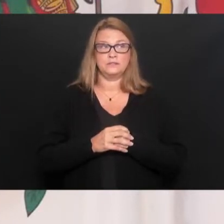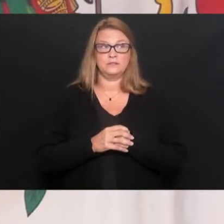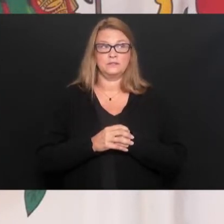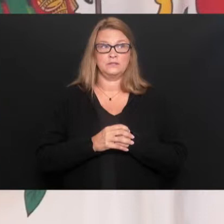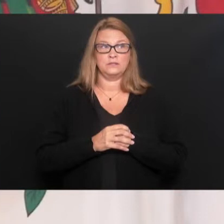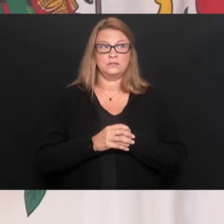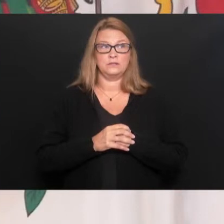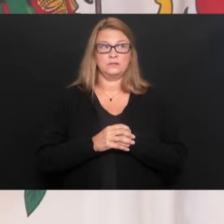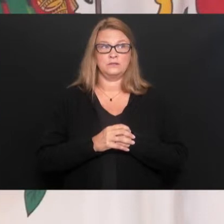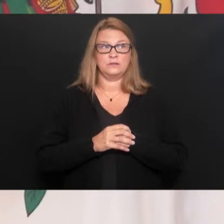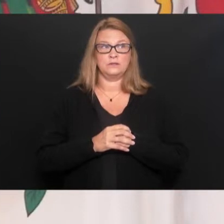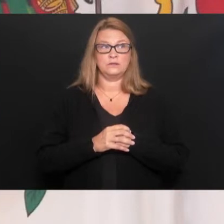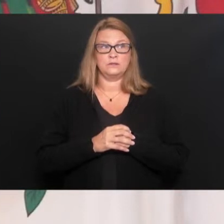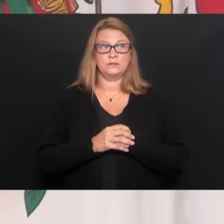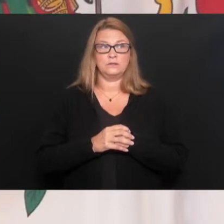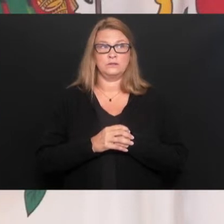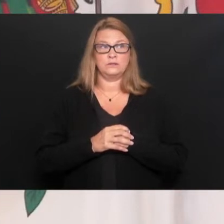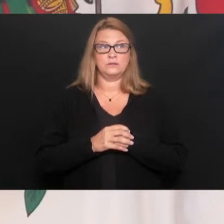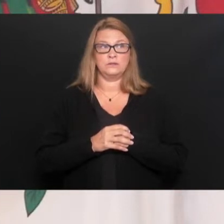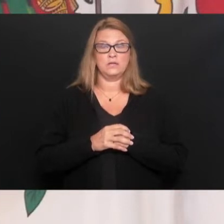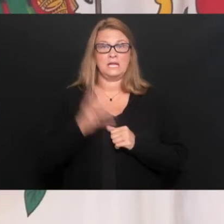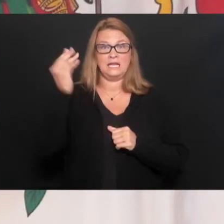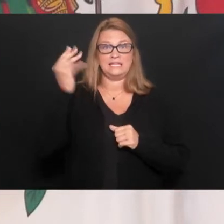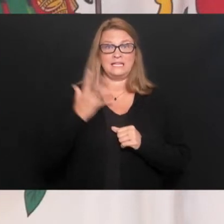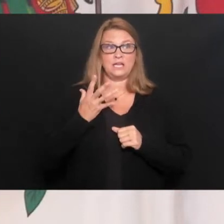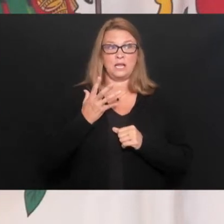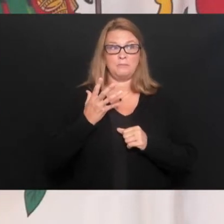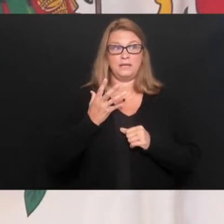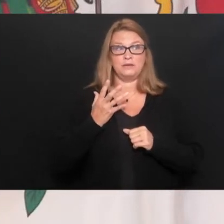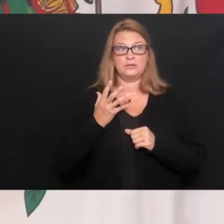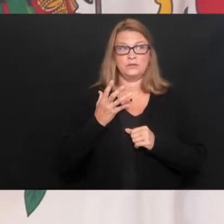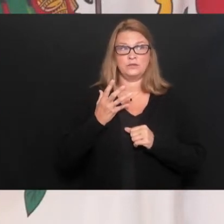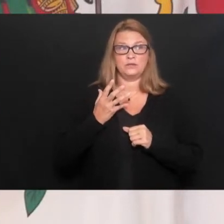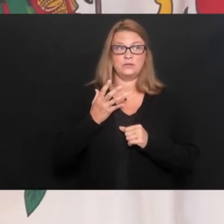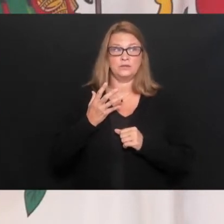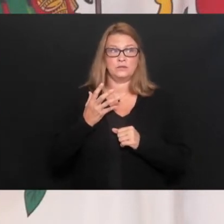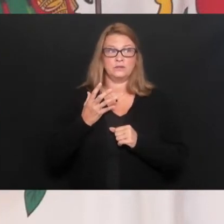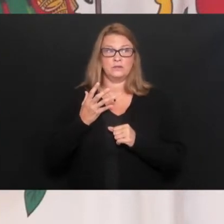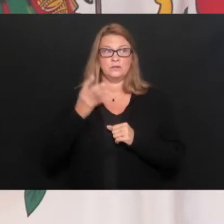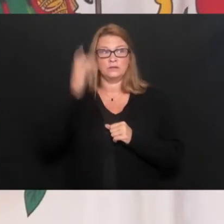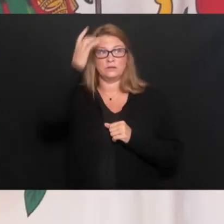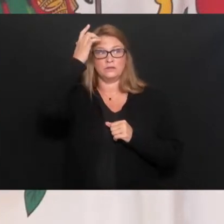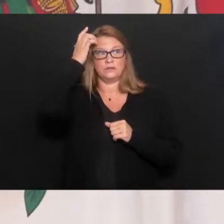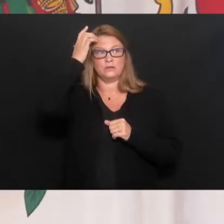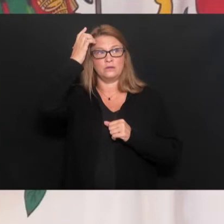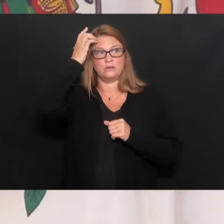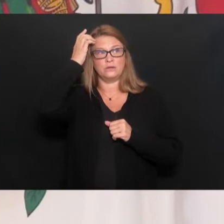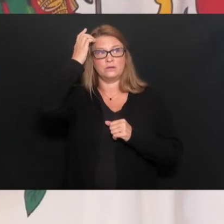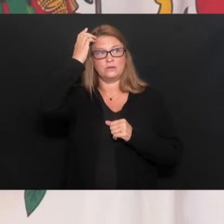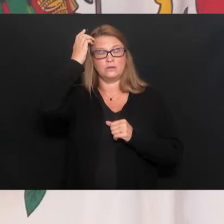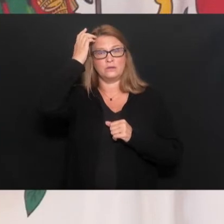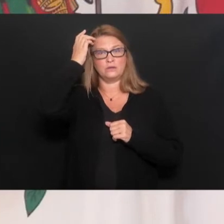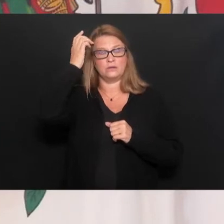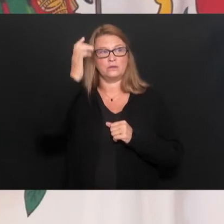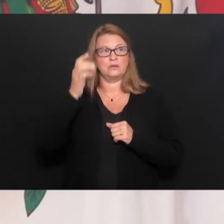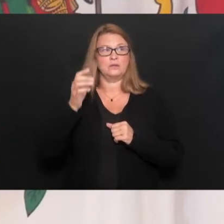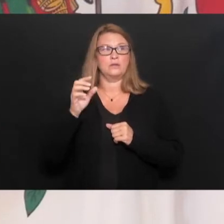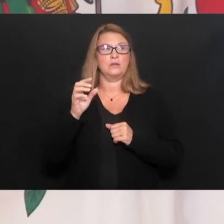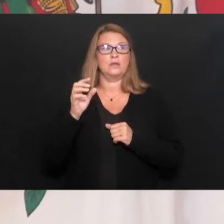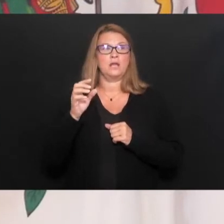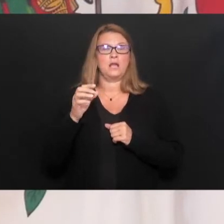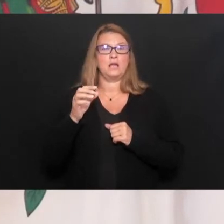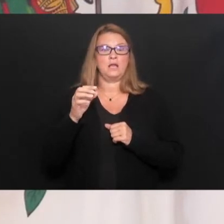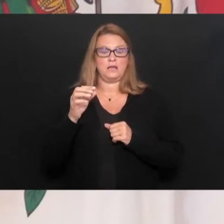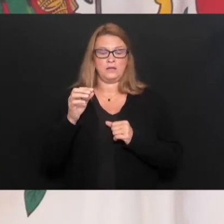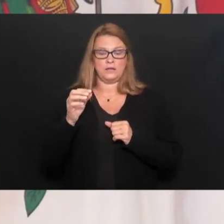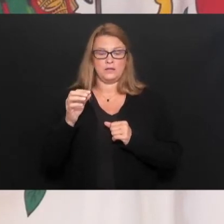okay, they're telling me we've got to revise our cases here in just 1 second, so I'm going to lay that aside. I'm going to tell you, I'm going to go